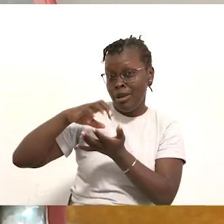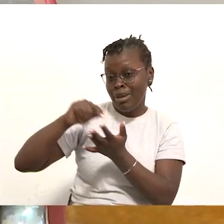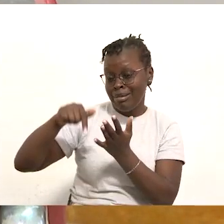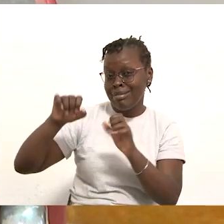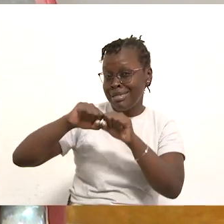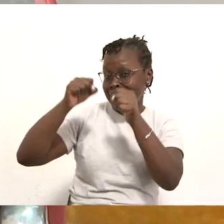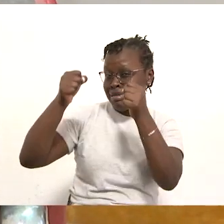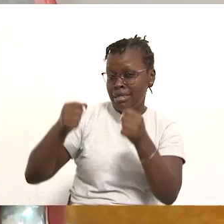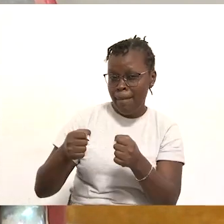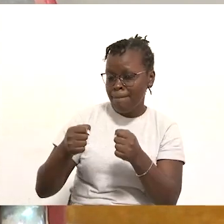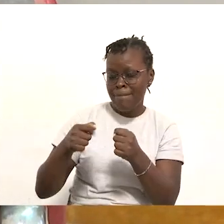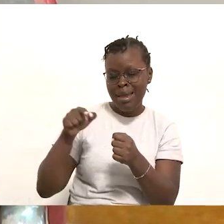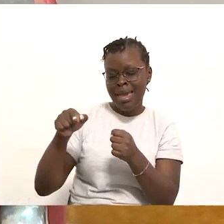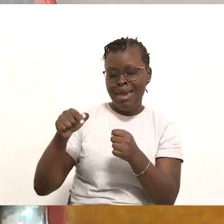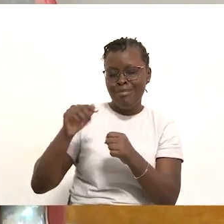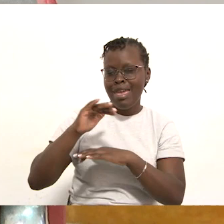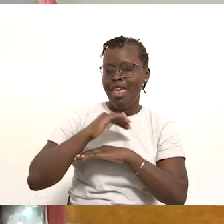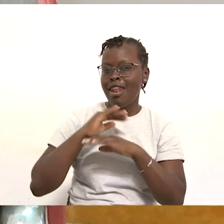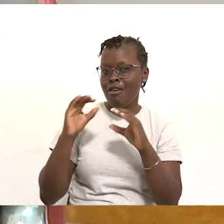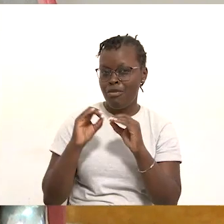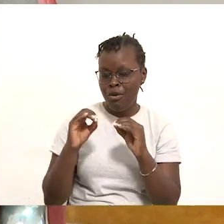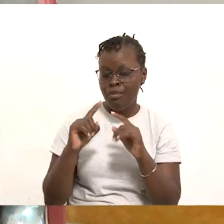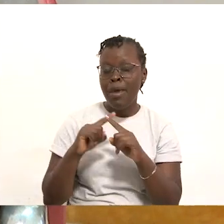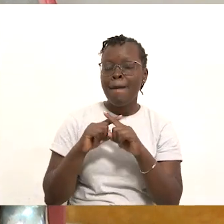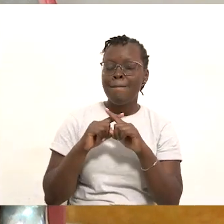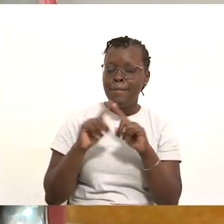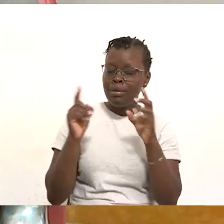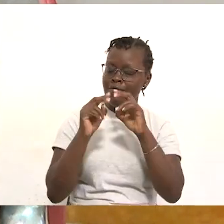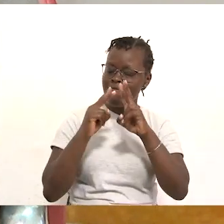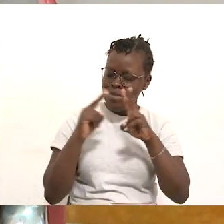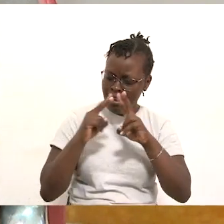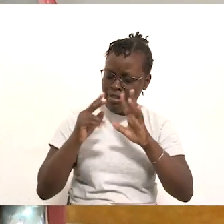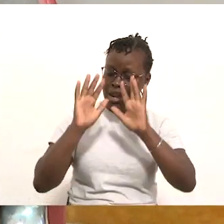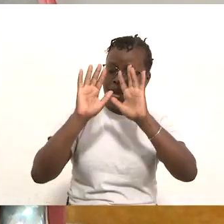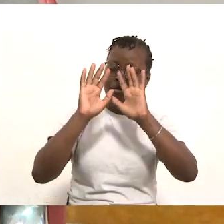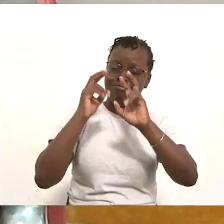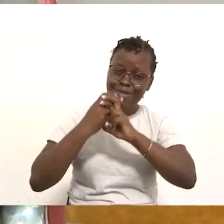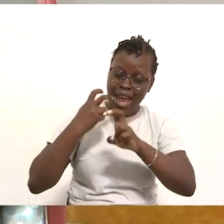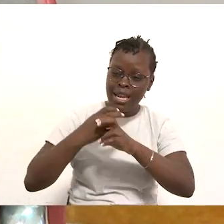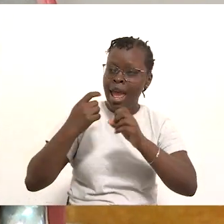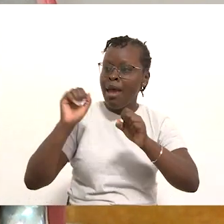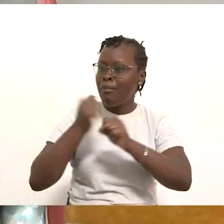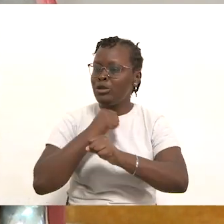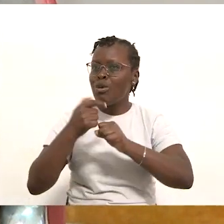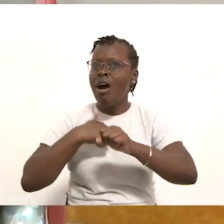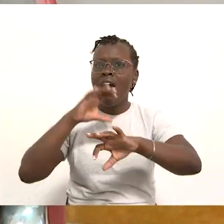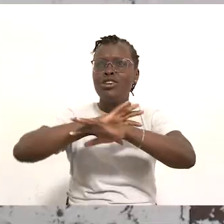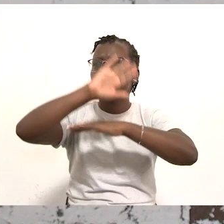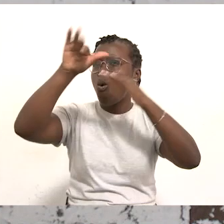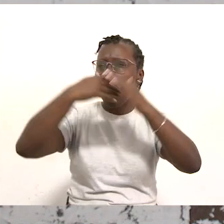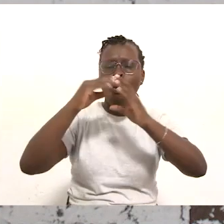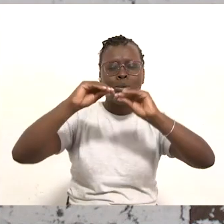in-house, but it will be very hard for us to reach each and every teacher in every corner of the